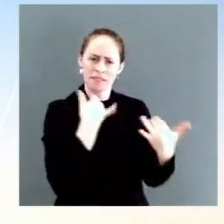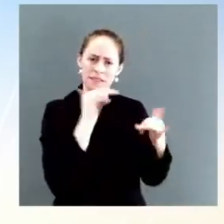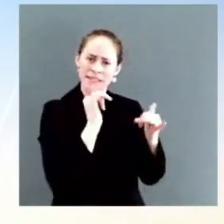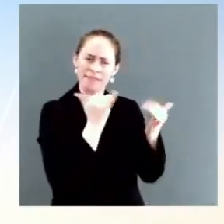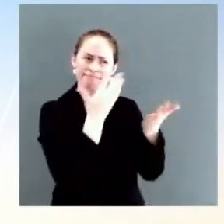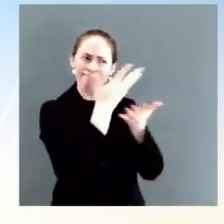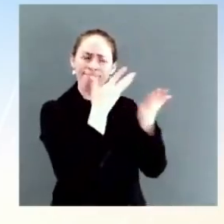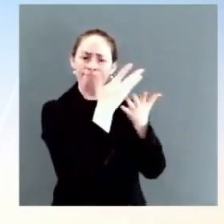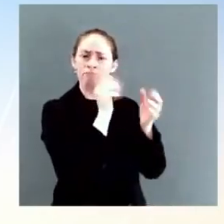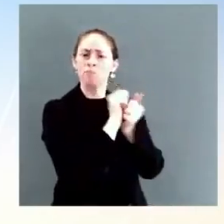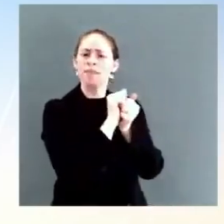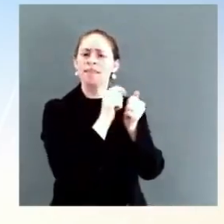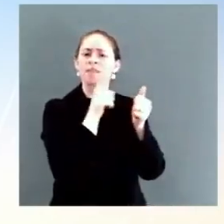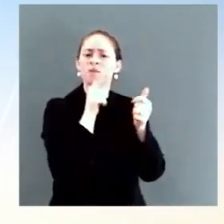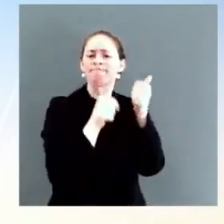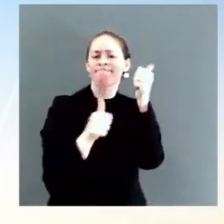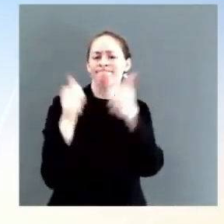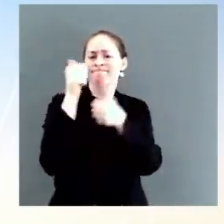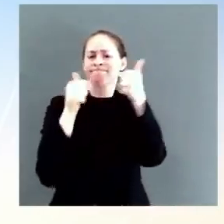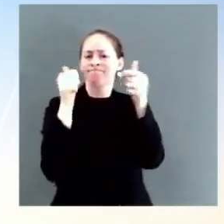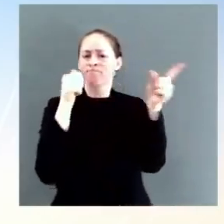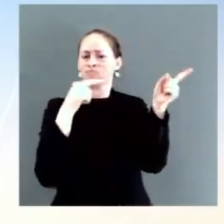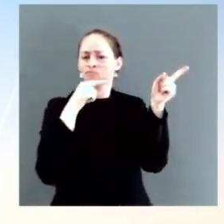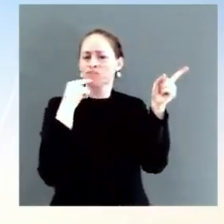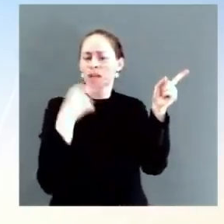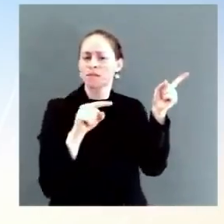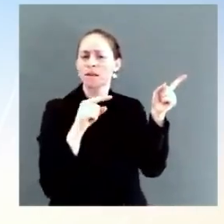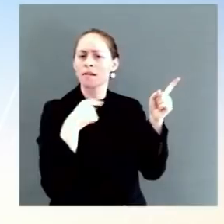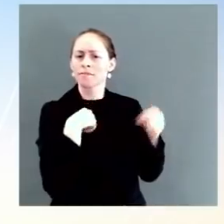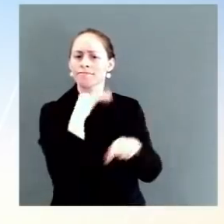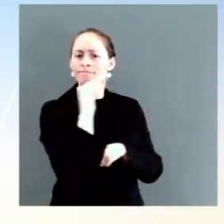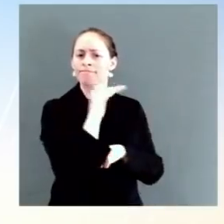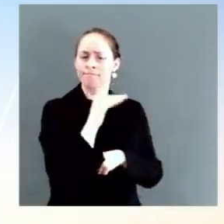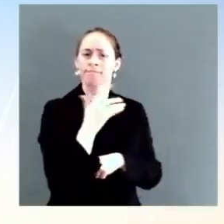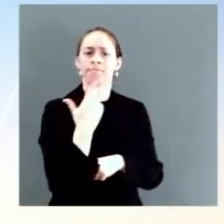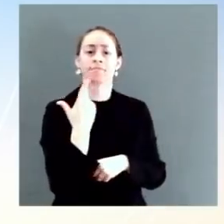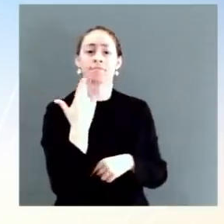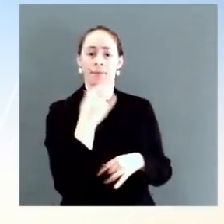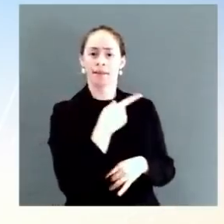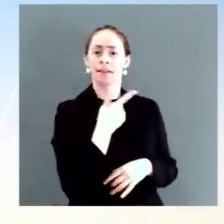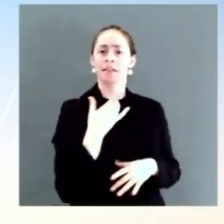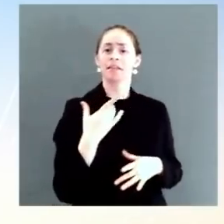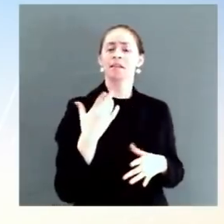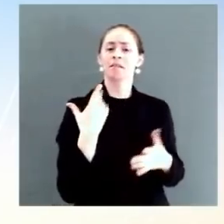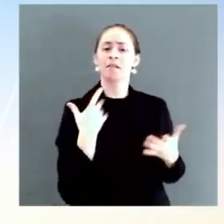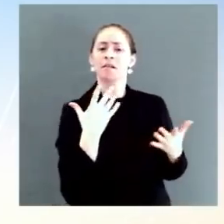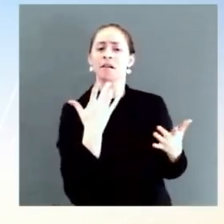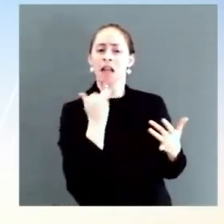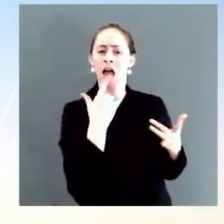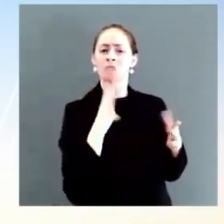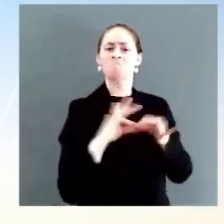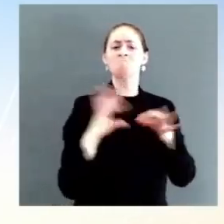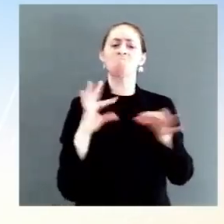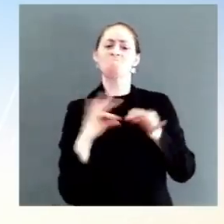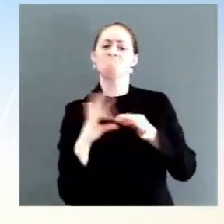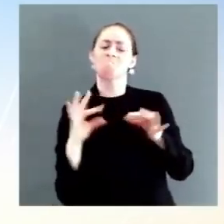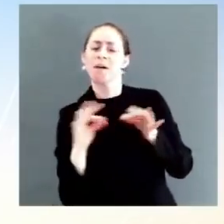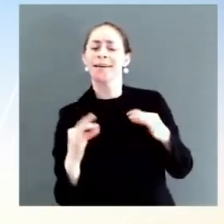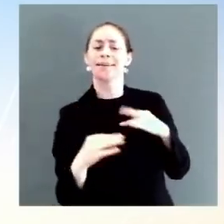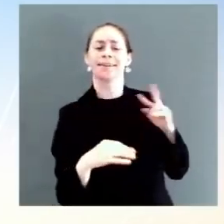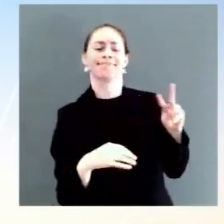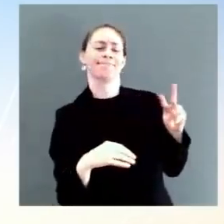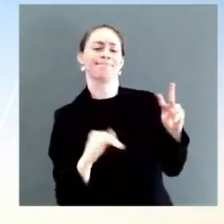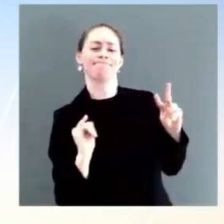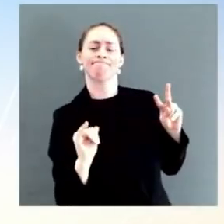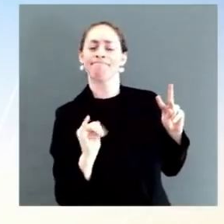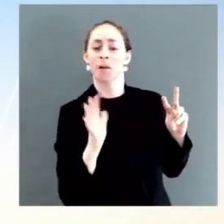been sent clearly. Also, it's very public that we've been in touch and engaging with our European partners and allies about what steps we would take should they choose to make